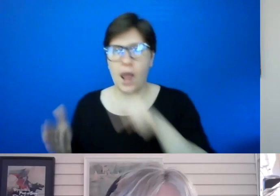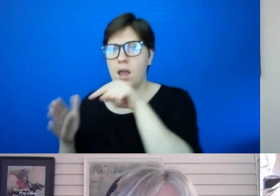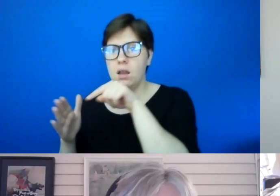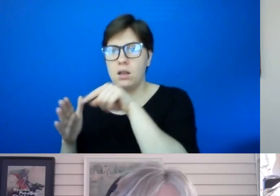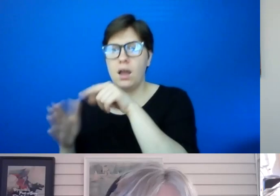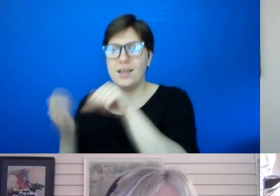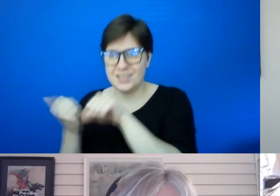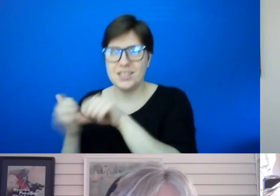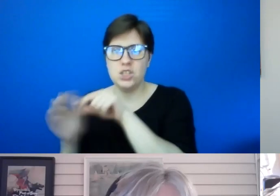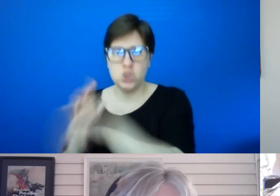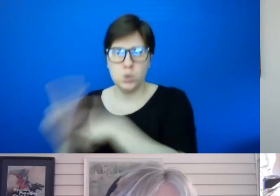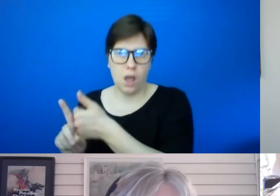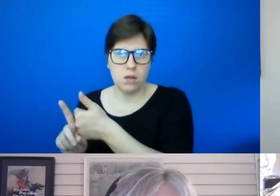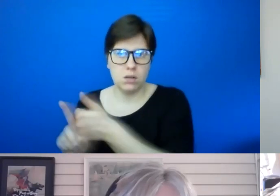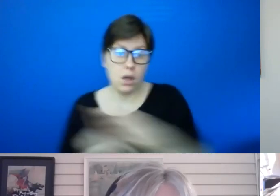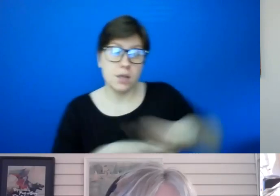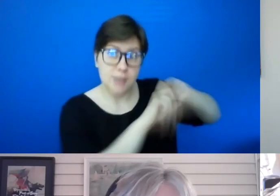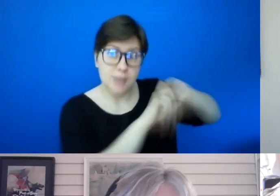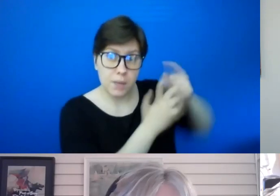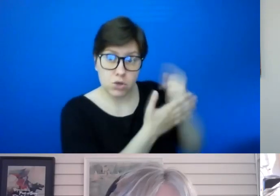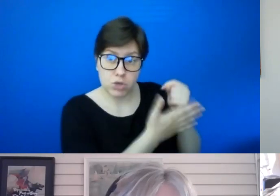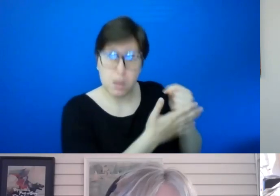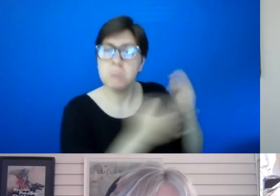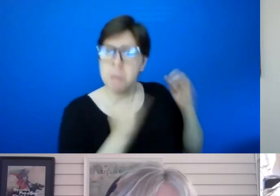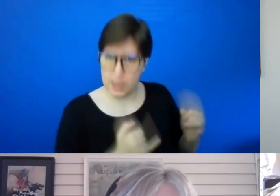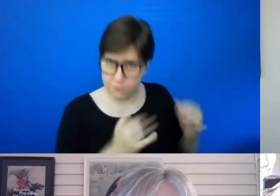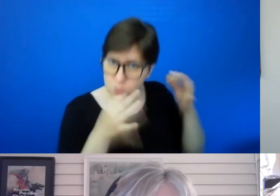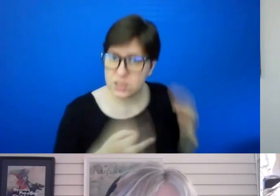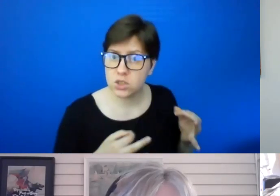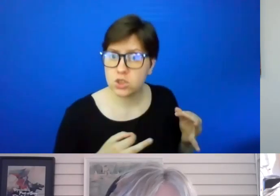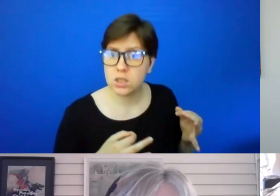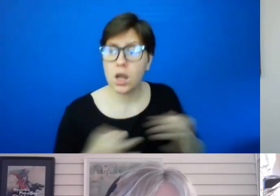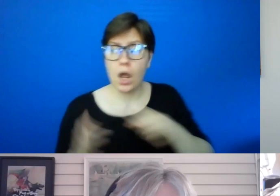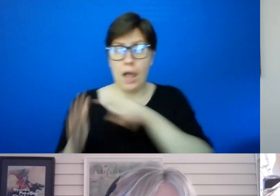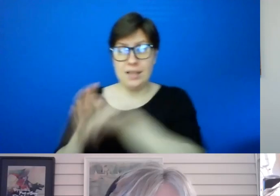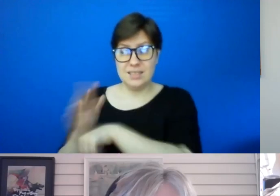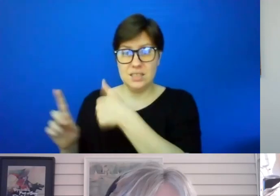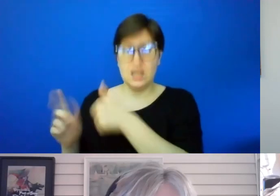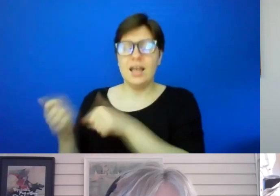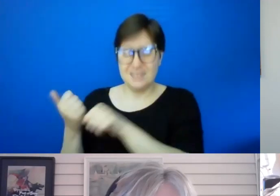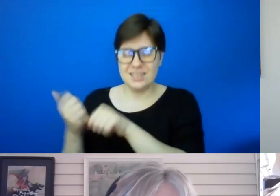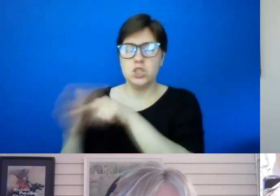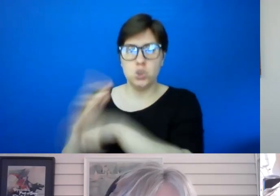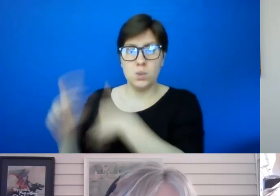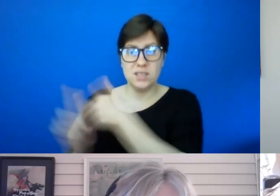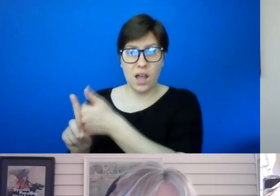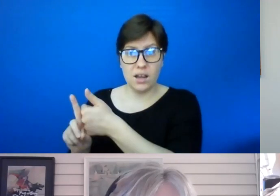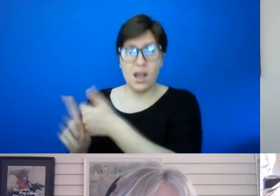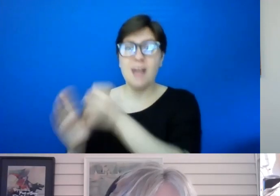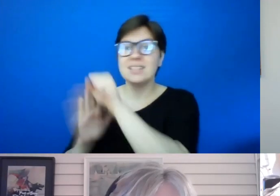suicide. Stopping treatment is an individual decision. Getting assisted suicide is a